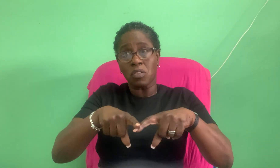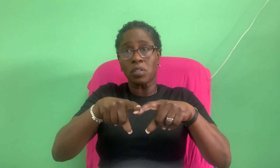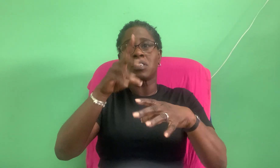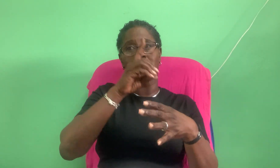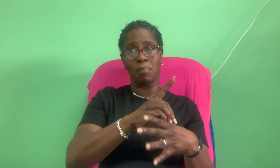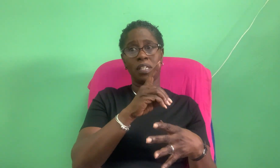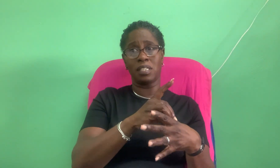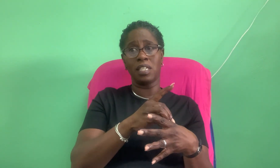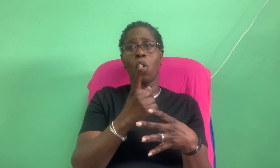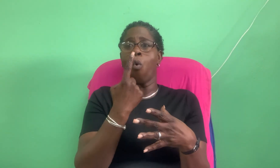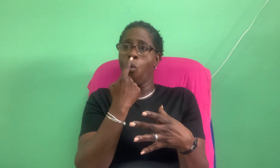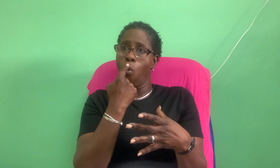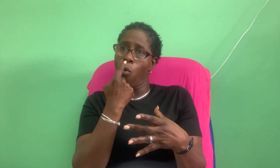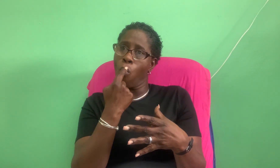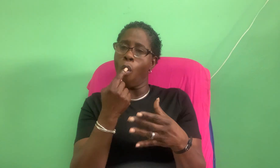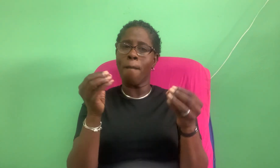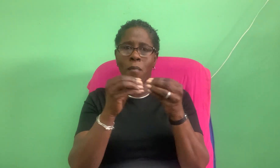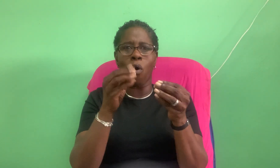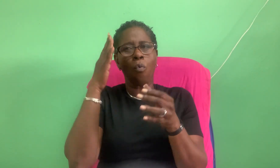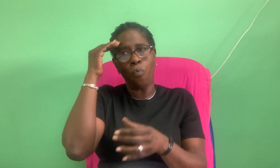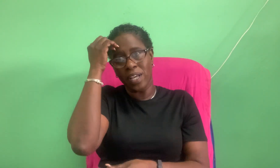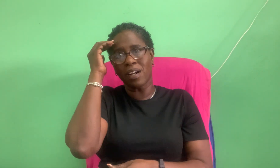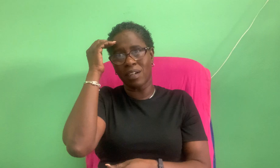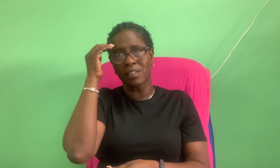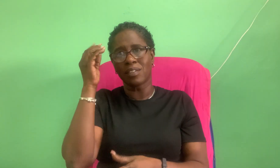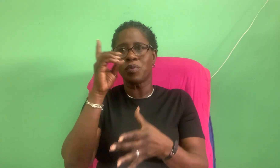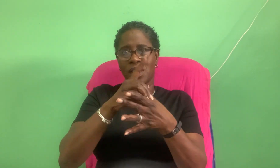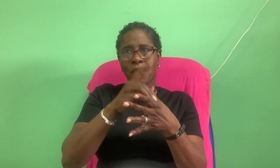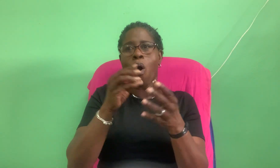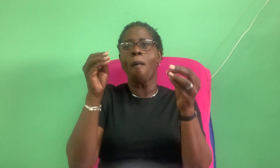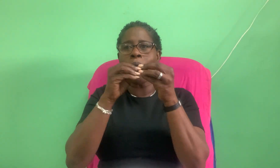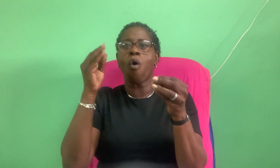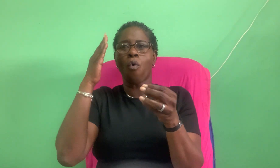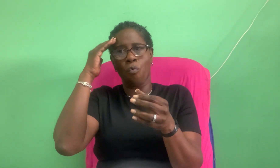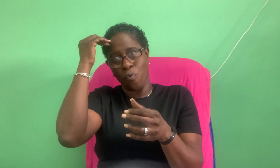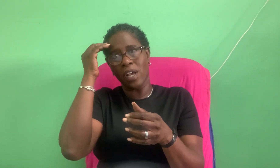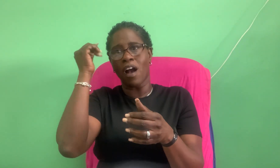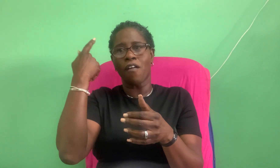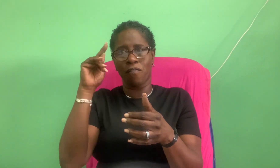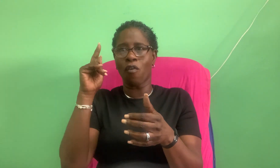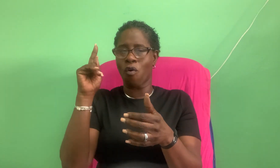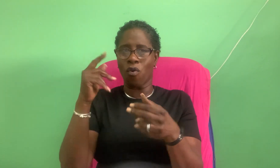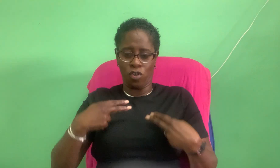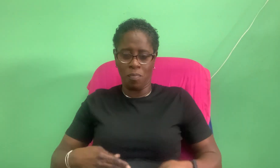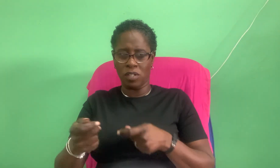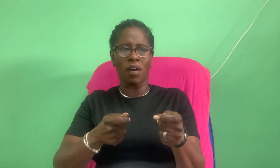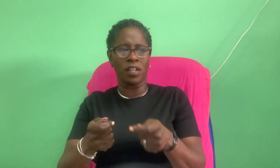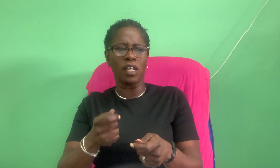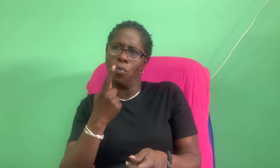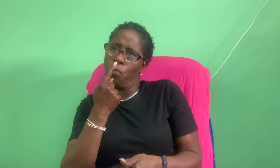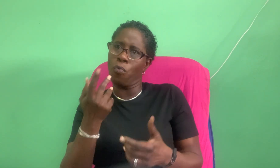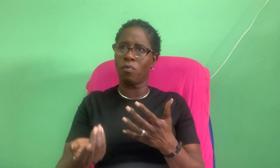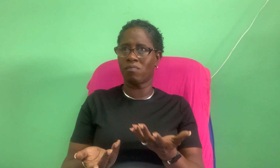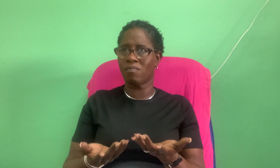experience working with the survivors with disability. I'm wondering if you have encountered some forms of exploitation more frequently than others.